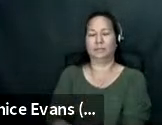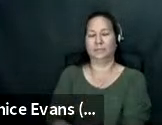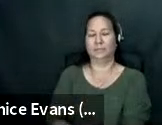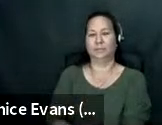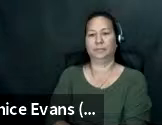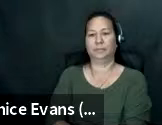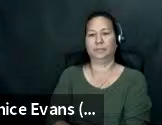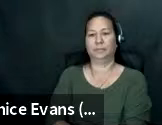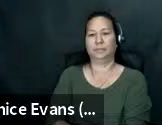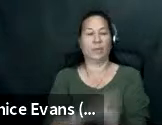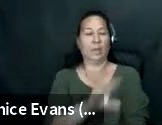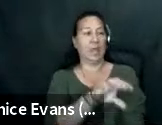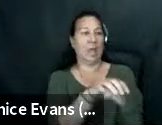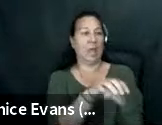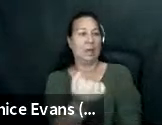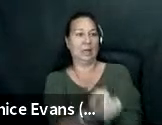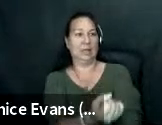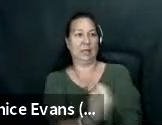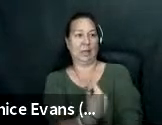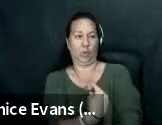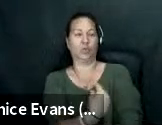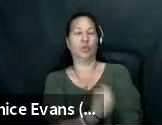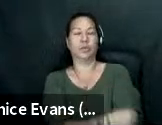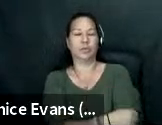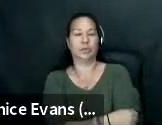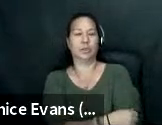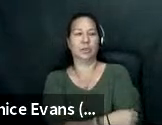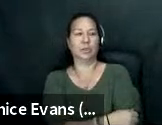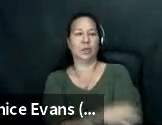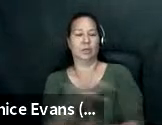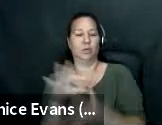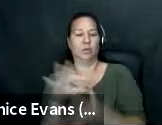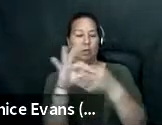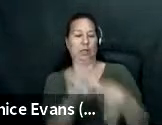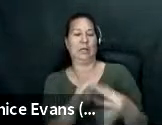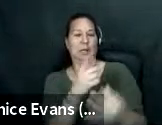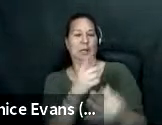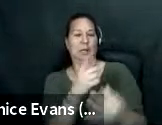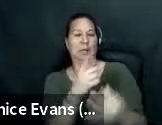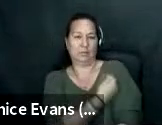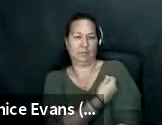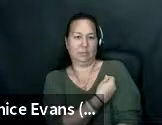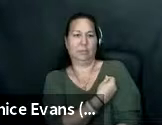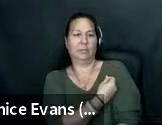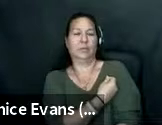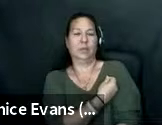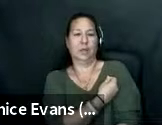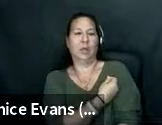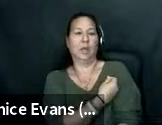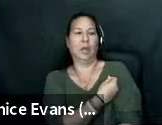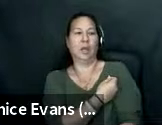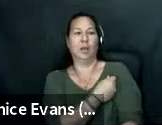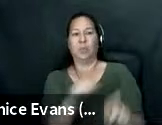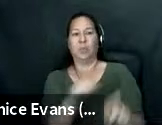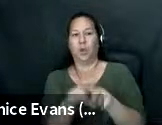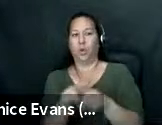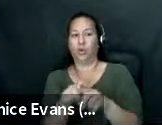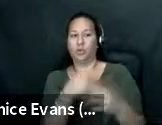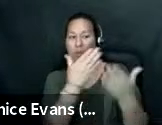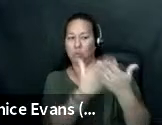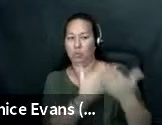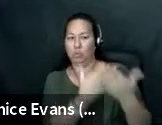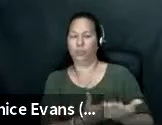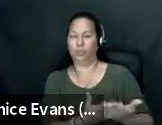We had another question about vaccination status and specifically about verification. And someone asked, can an employer delegate to